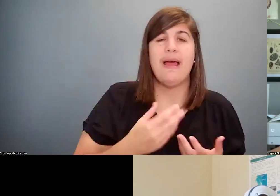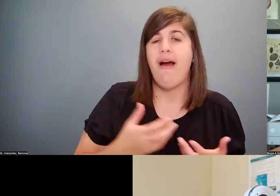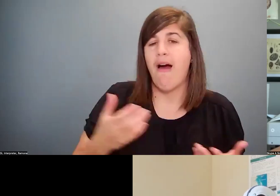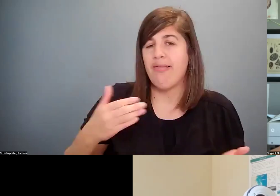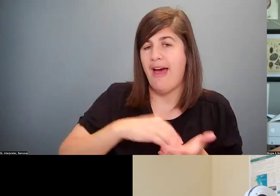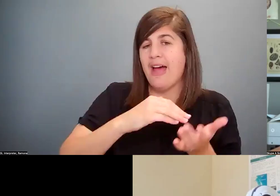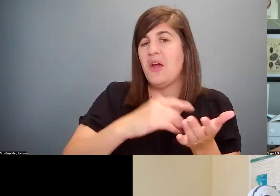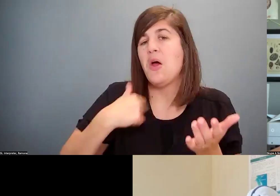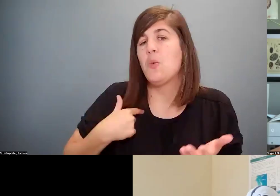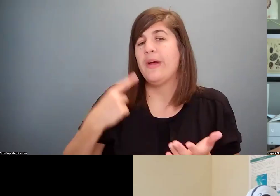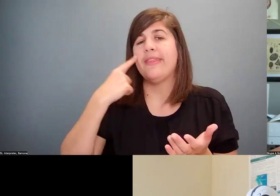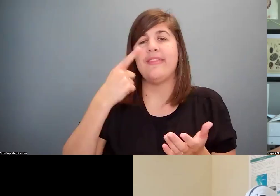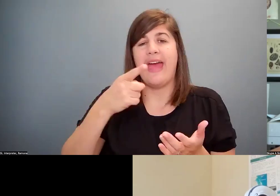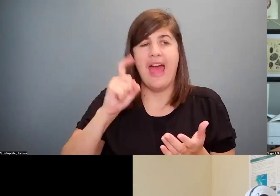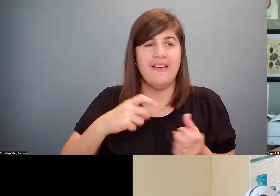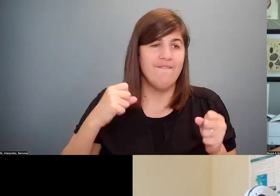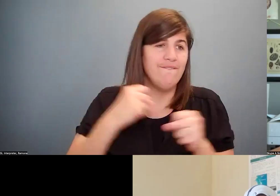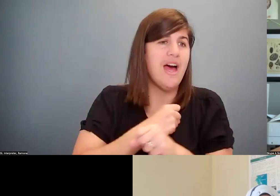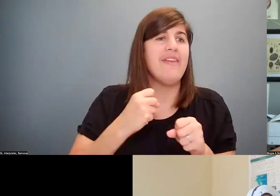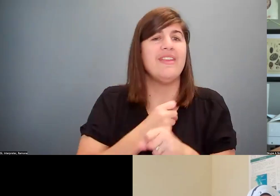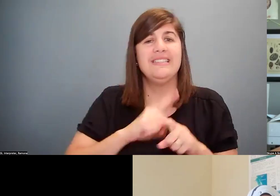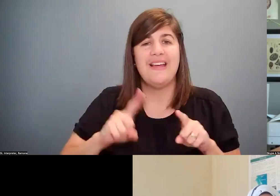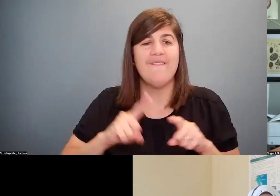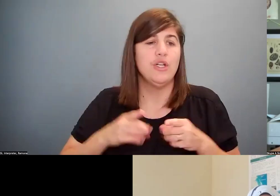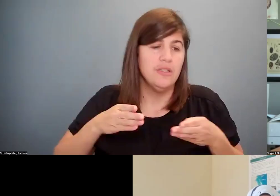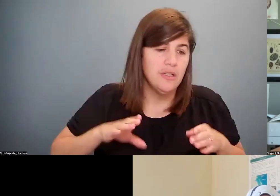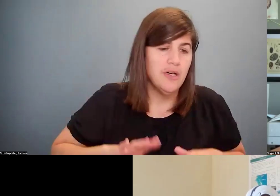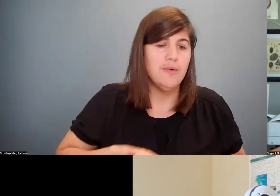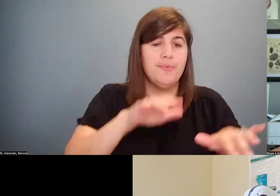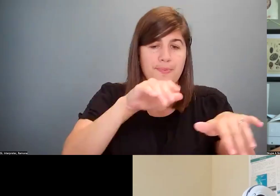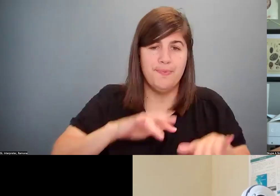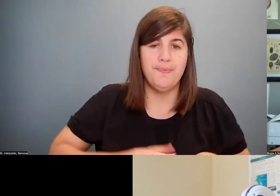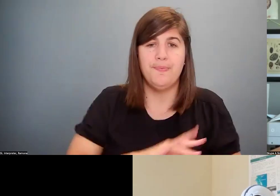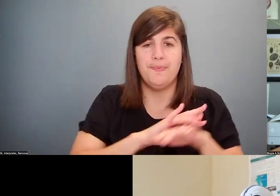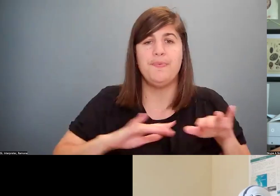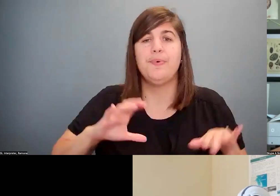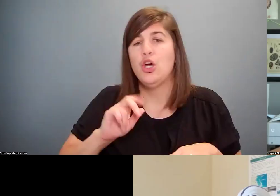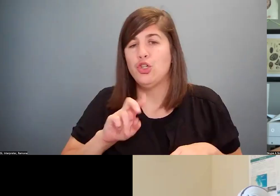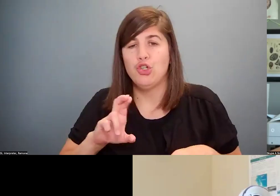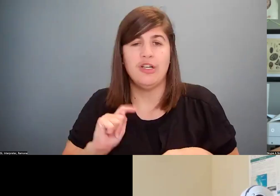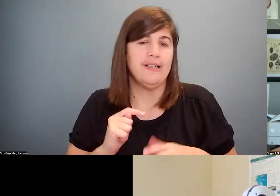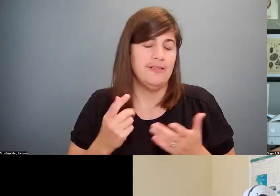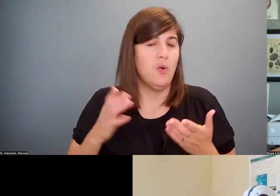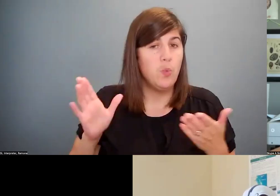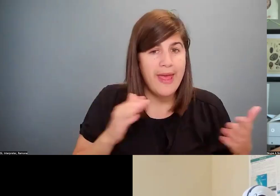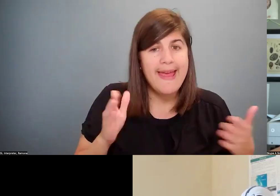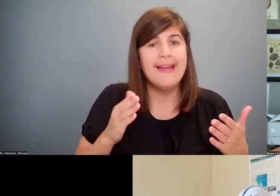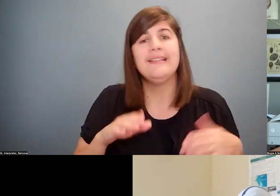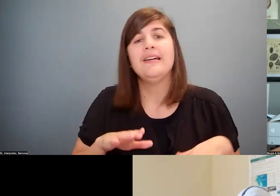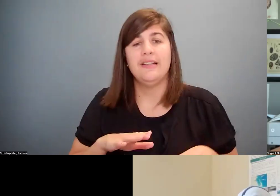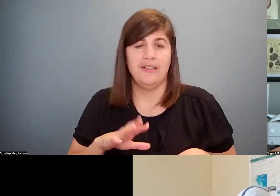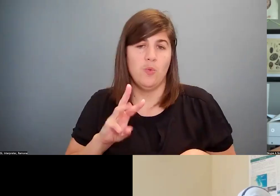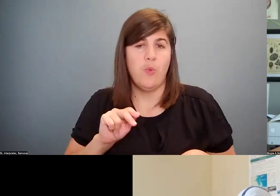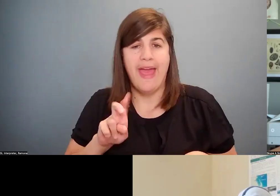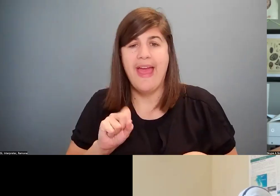think is just because of them having to fight the currents and the wind and waves and all of that. But they're already wet. They get along just fine with the